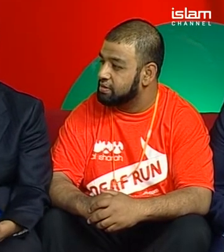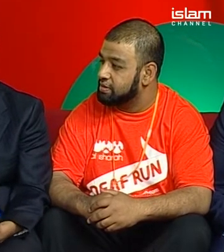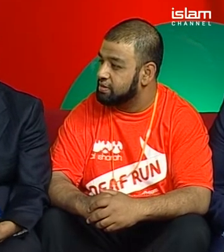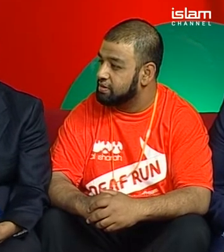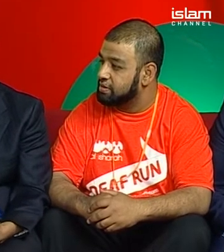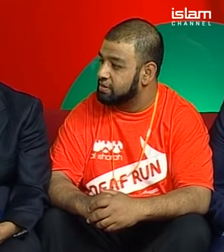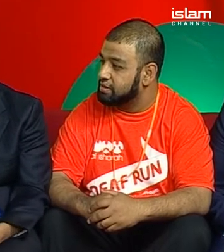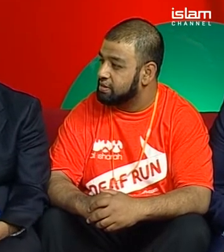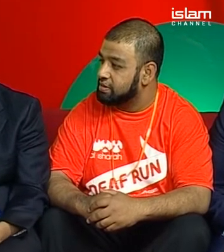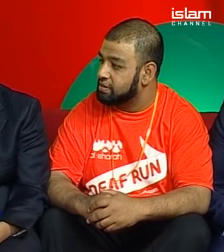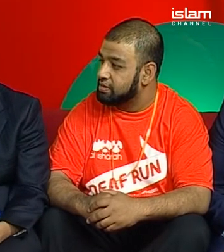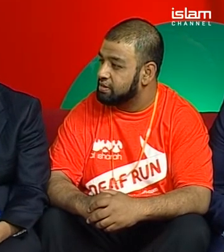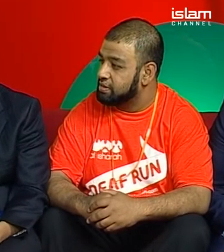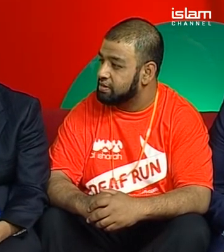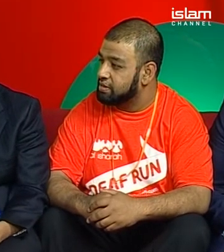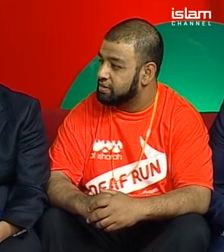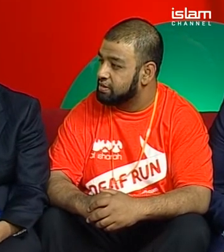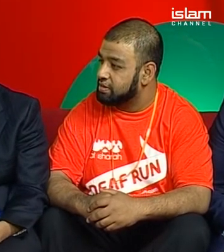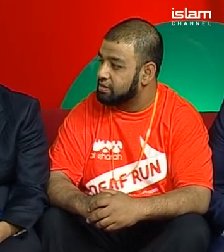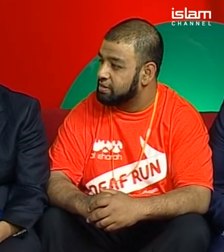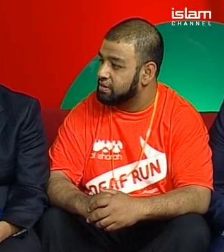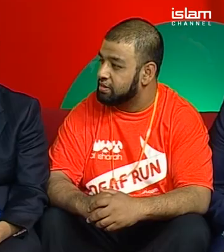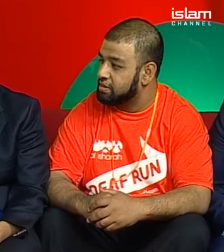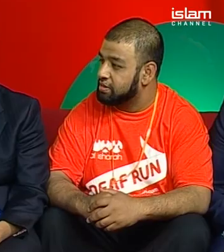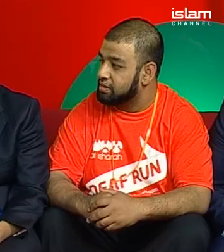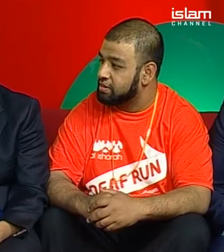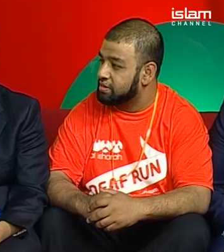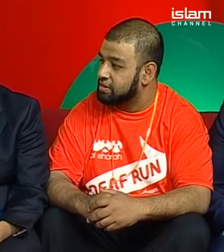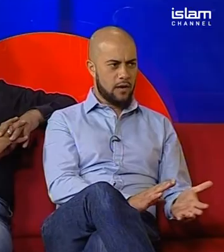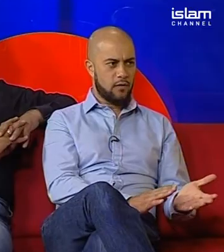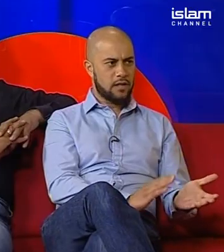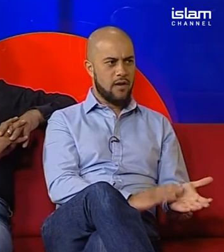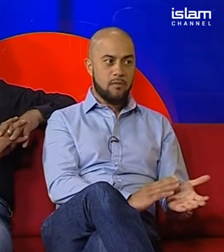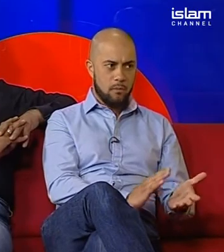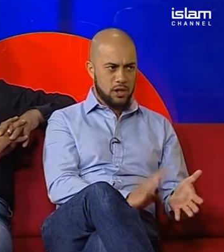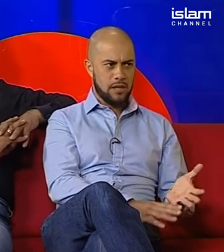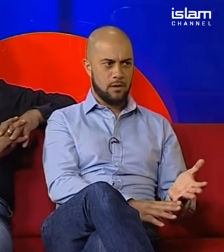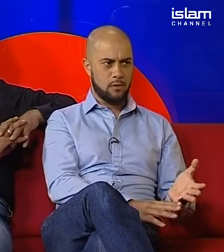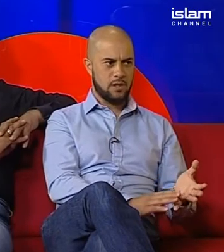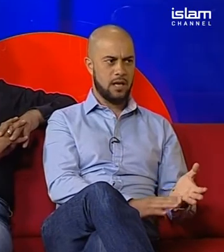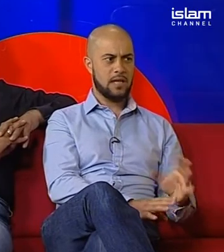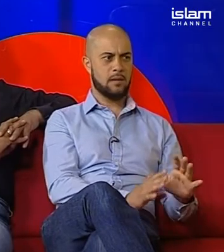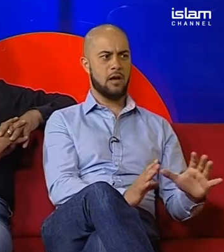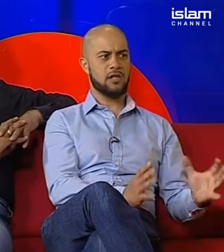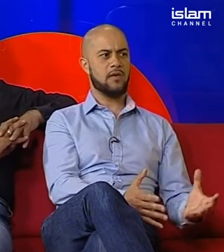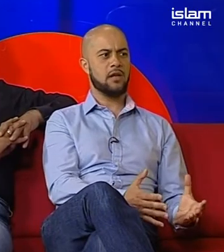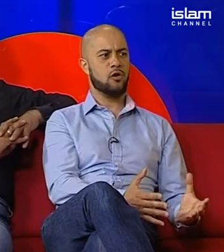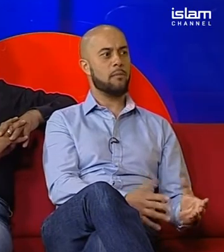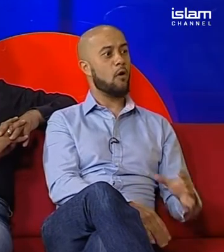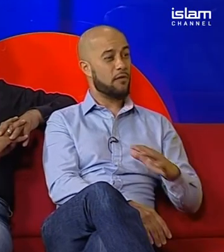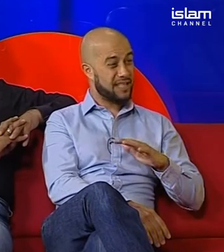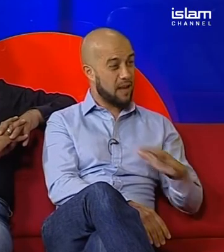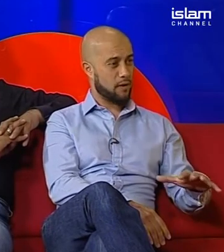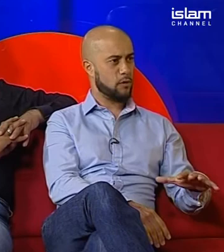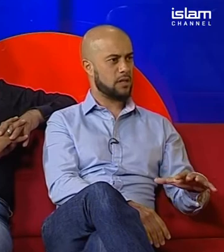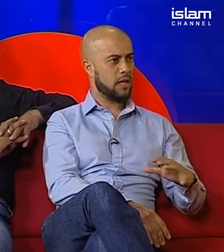provide it for fourth year running now. So, sorry to interrupt you, but that's an amazing thing. Are you saying for the deaf Muslim community, it's the largest event in Europe,